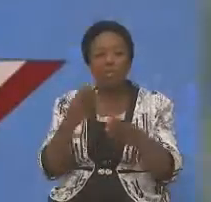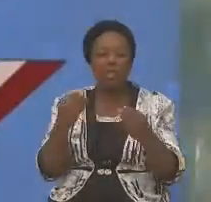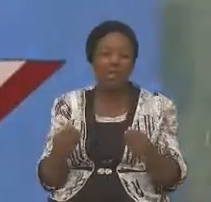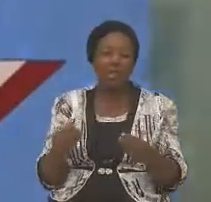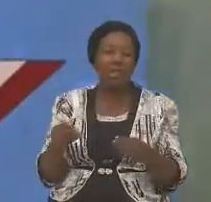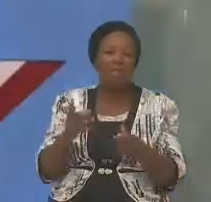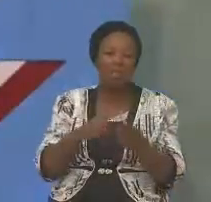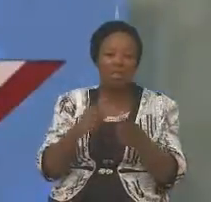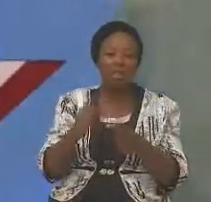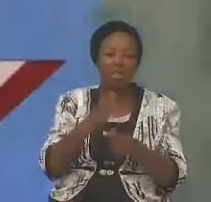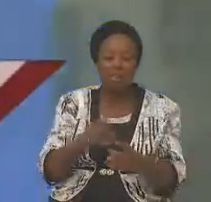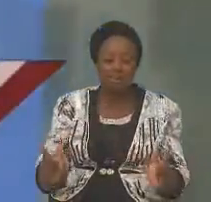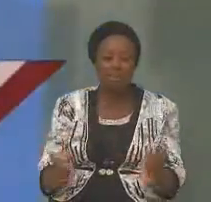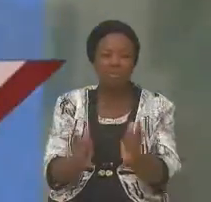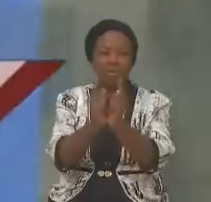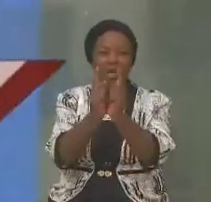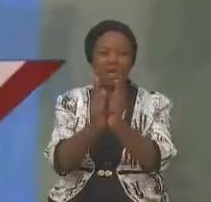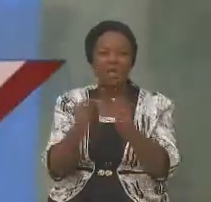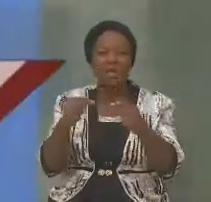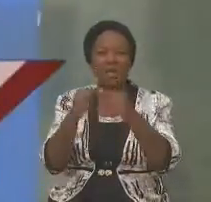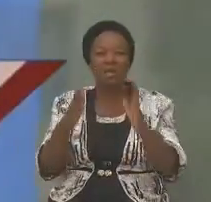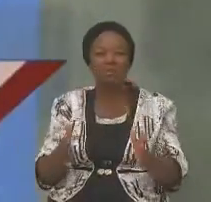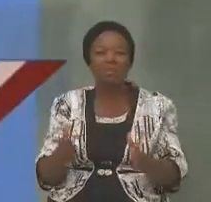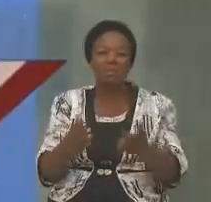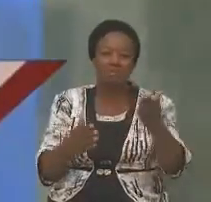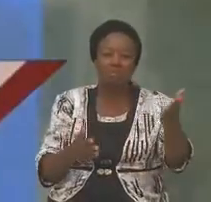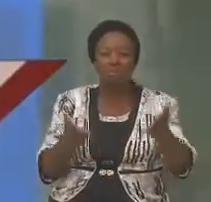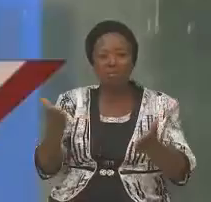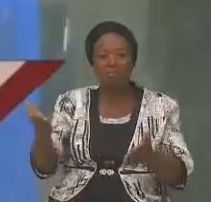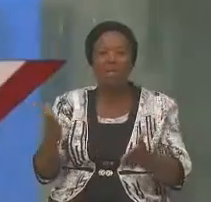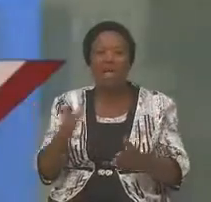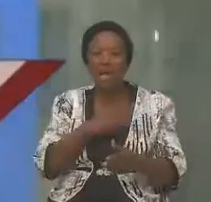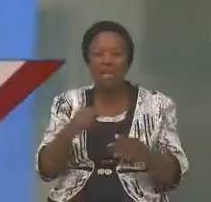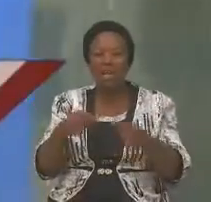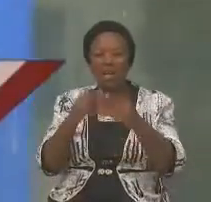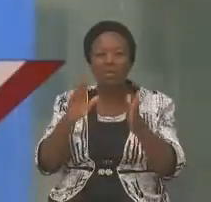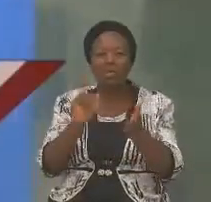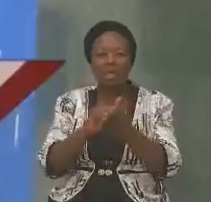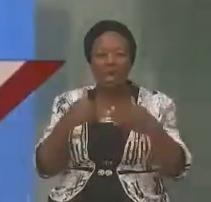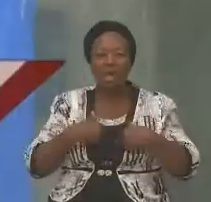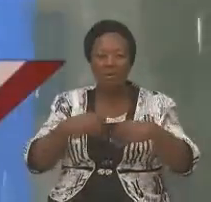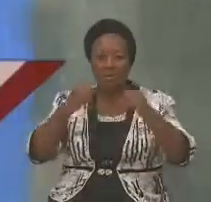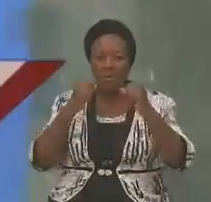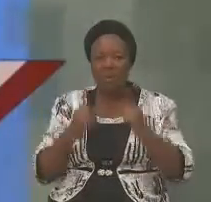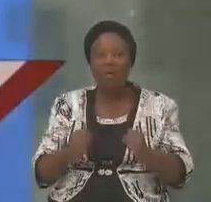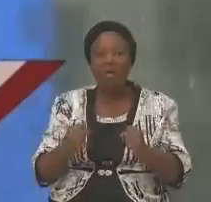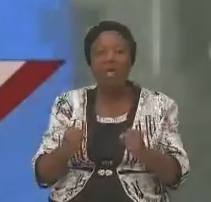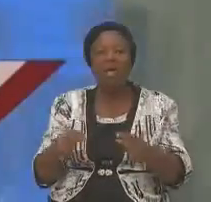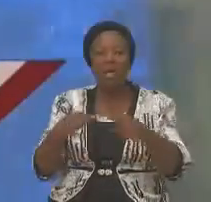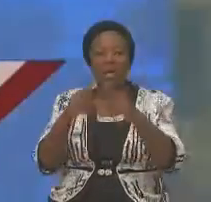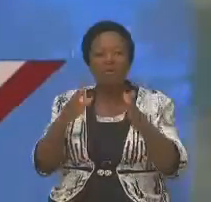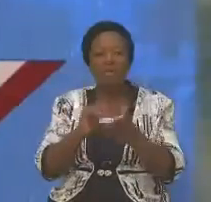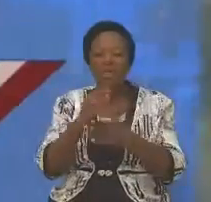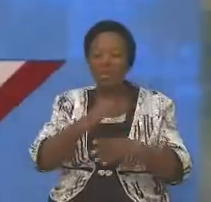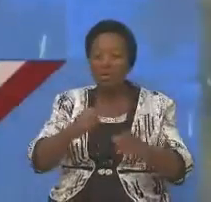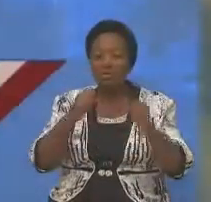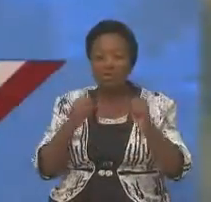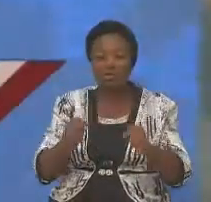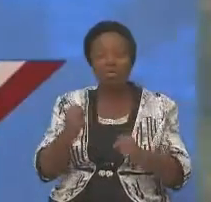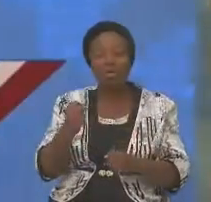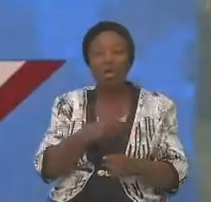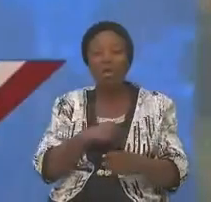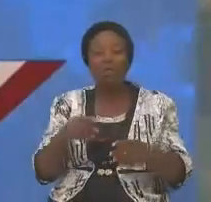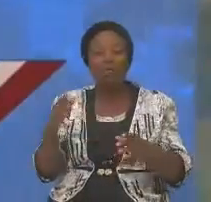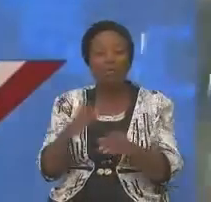then the Amalekites confronted them. Enemies greater than them. enemies that had power, enemies that